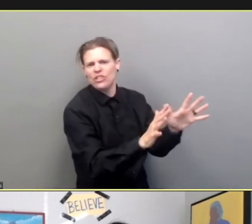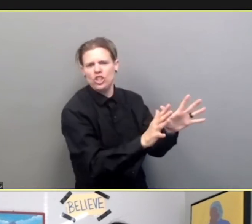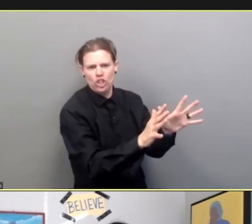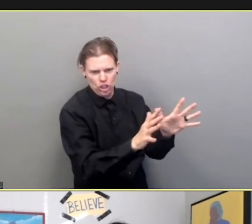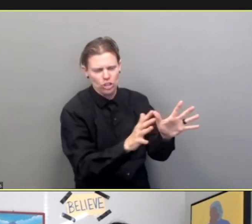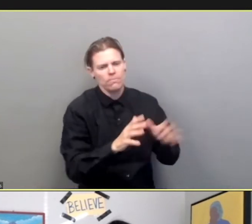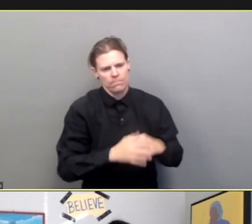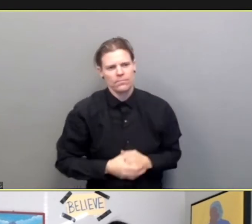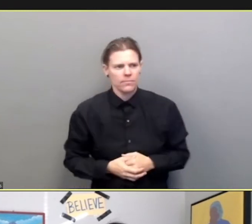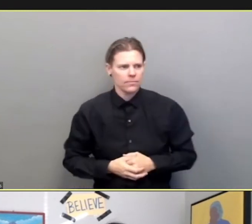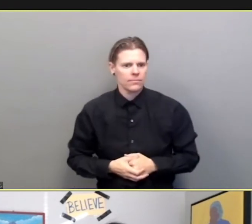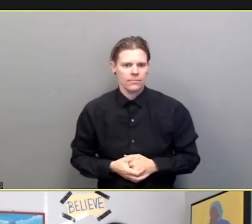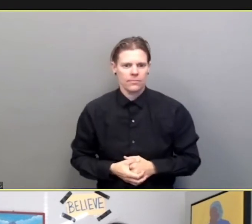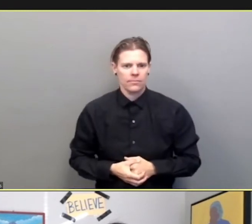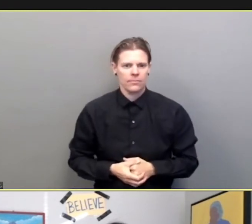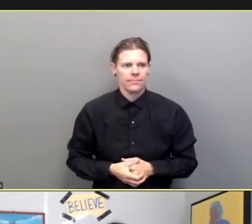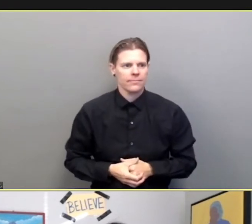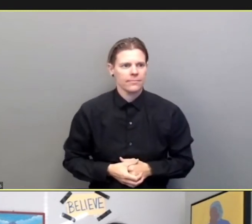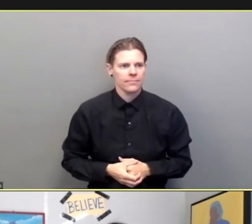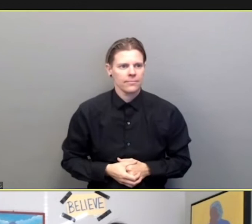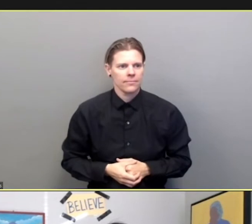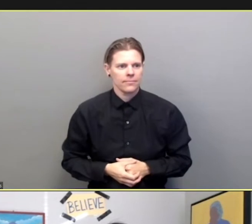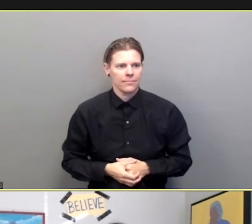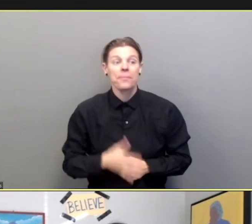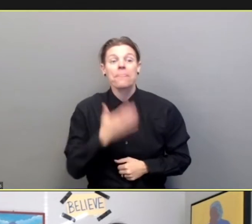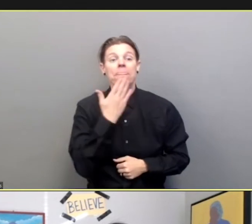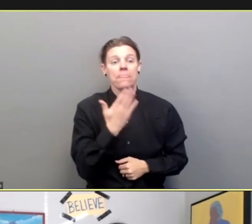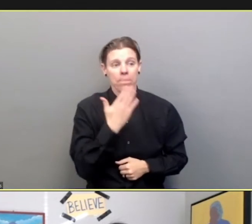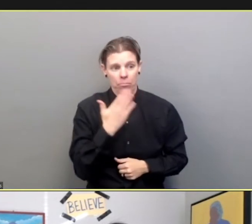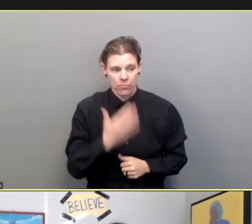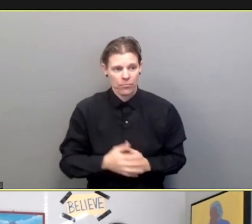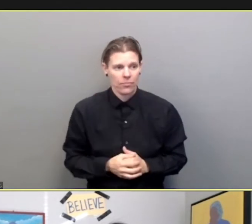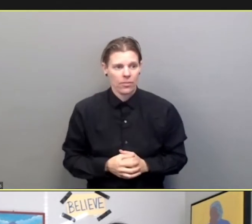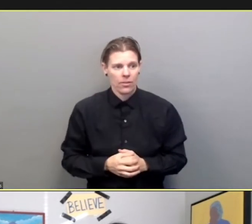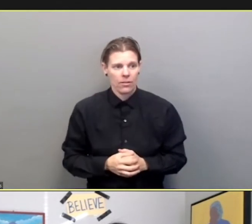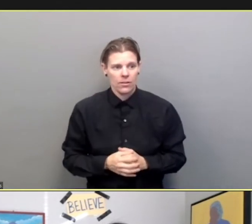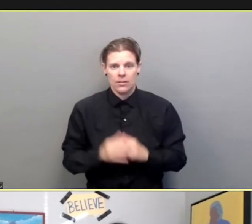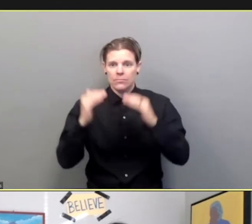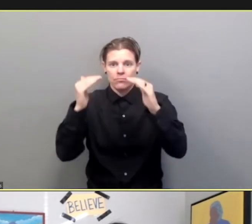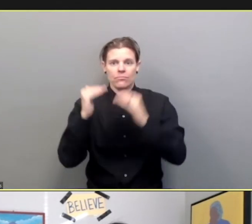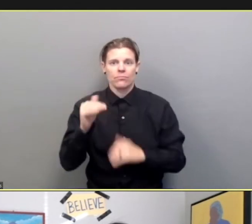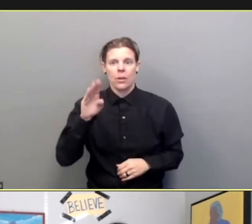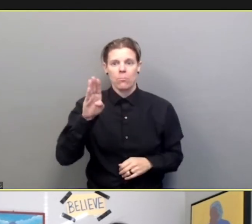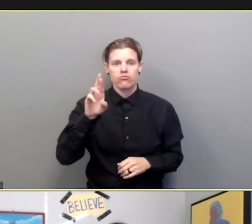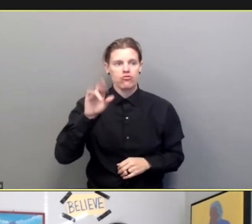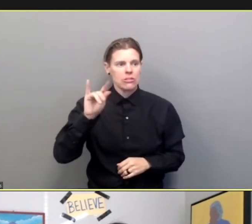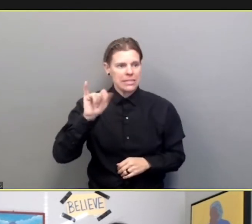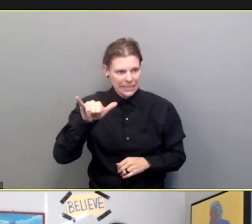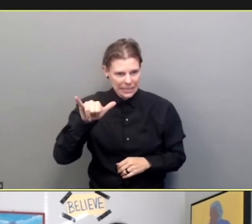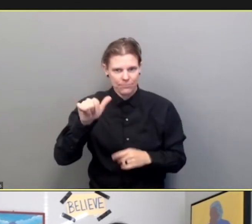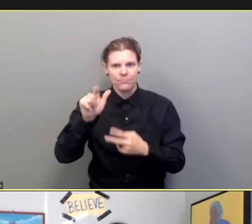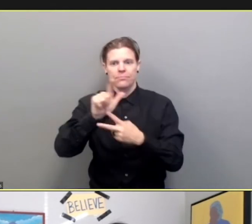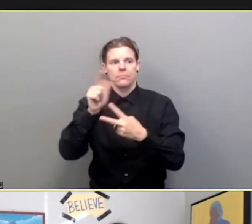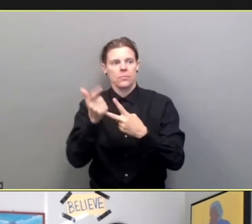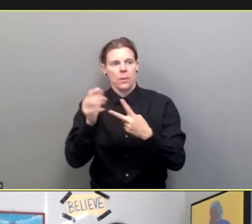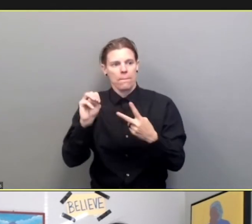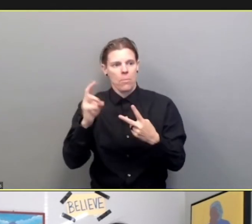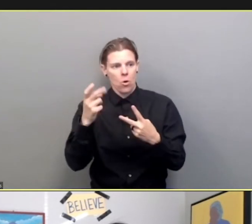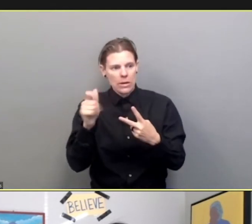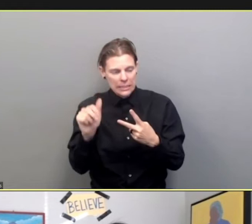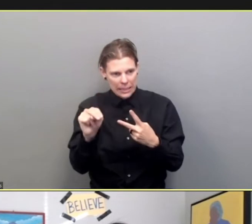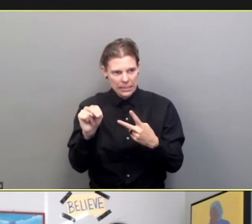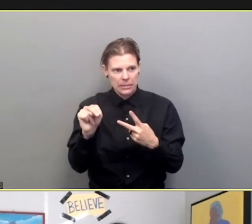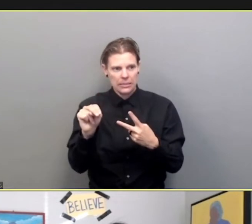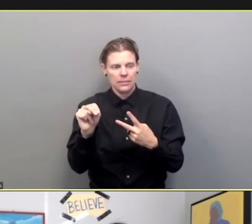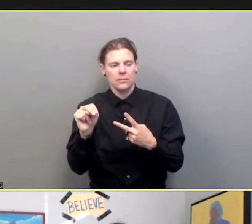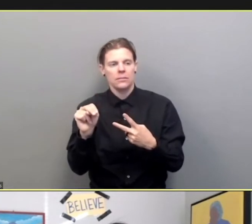All right, thank you, everybody. Next, we'll turn to Brittany Costello, followed by Morgan Lee, and then at that point, I'll have lowered